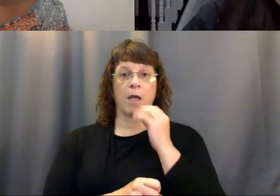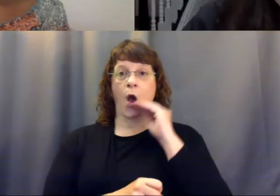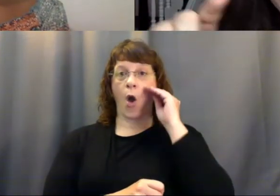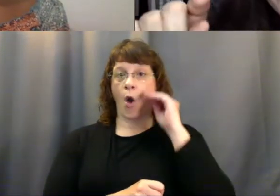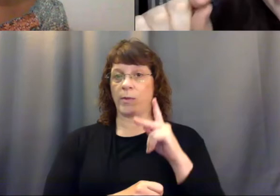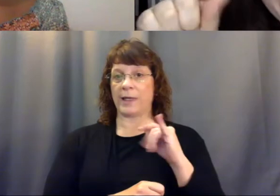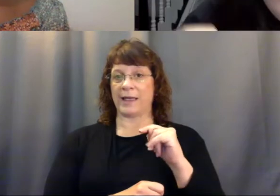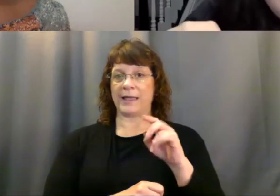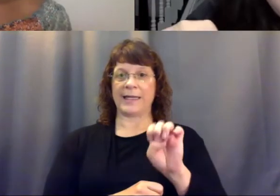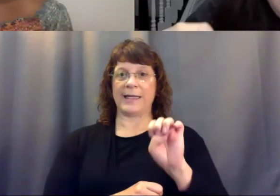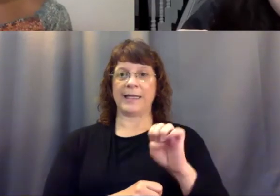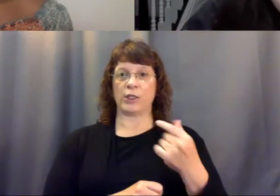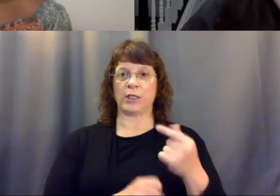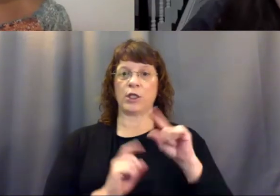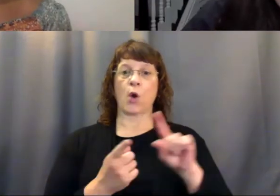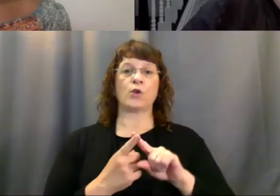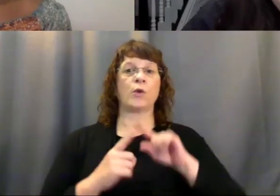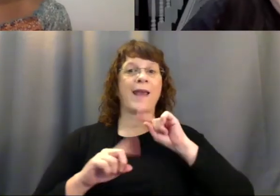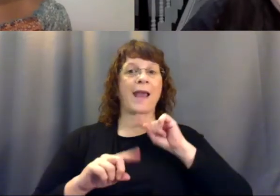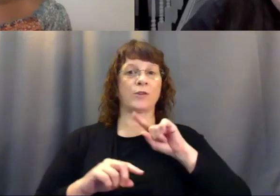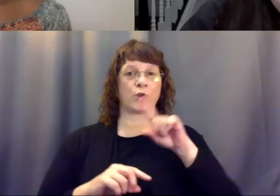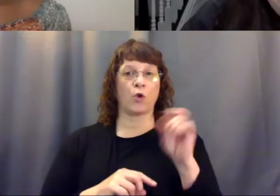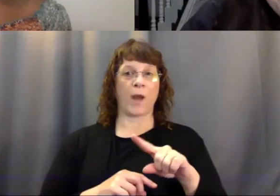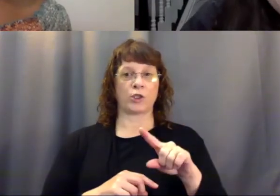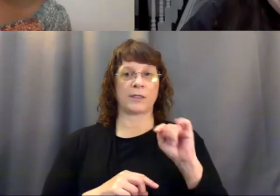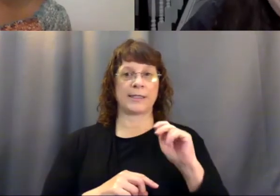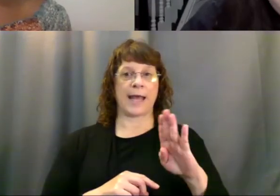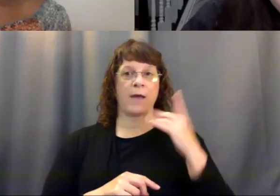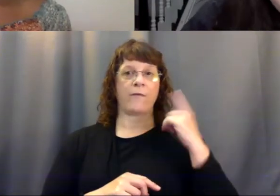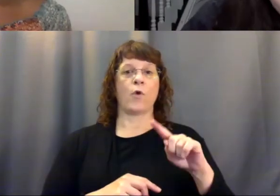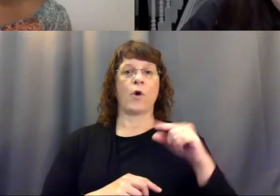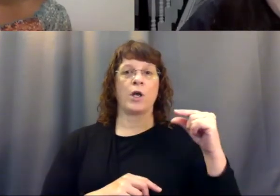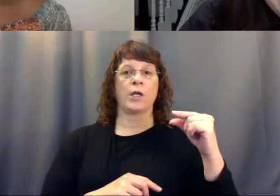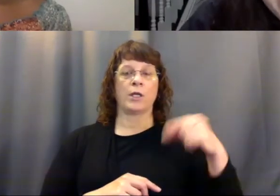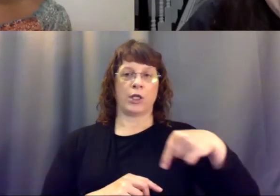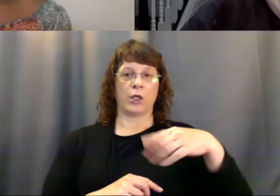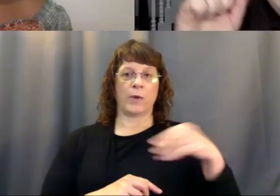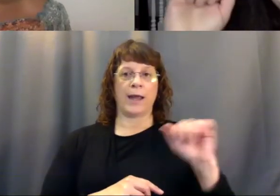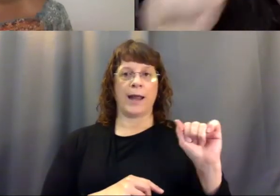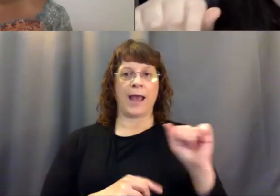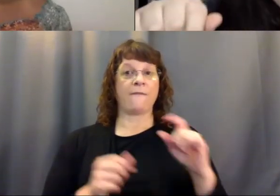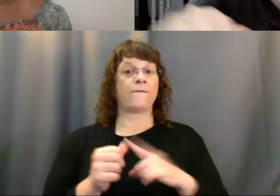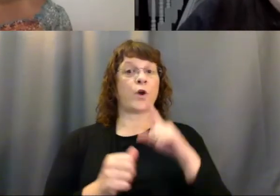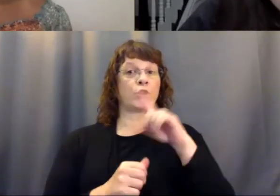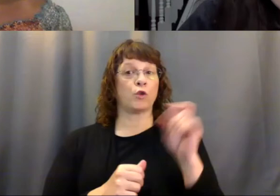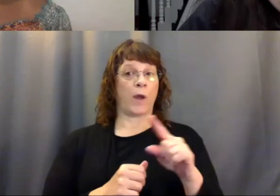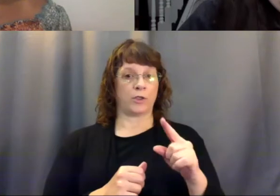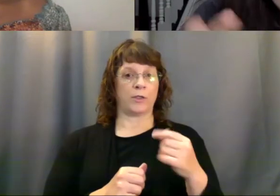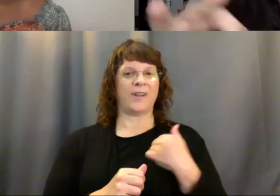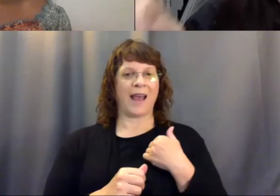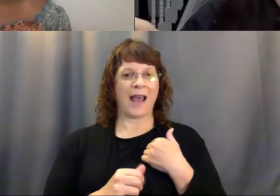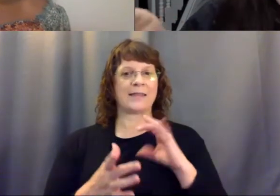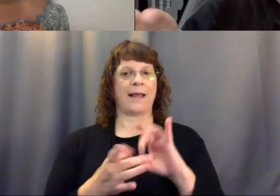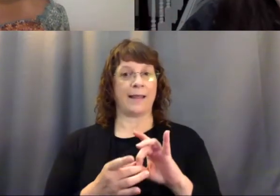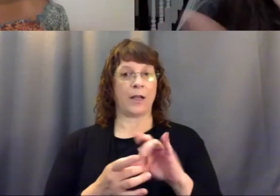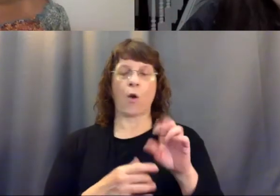EEG, go to the answered questions tab of the Q&A. And the first question that we answered here has a link, or